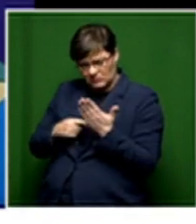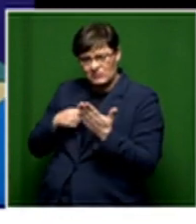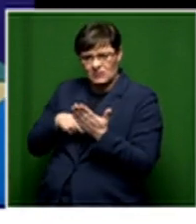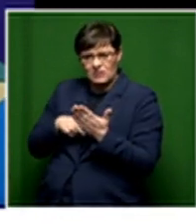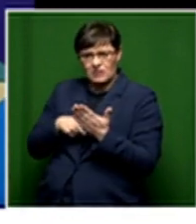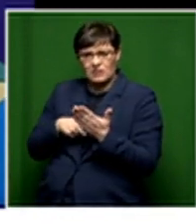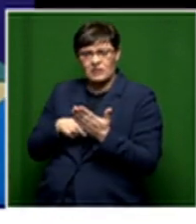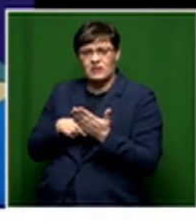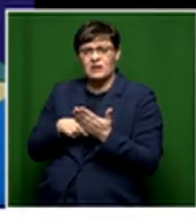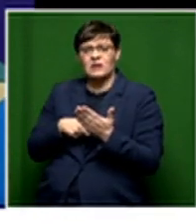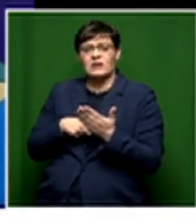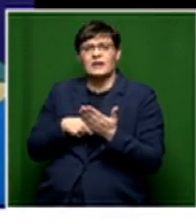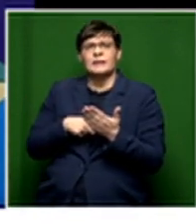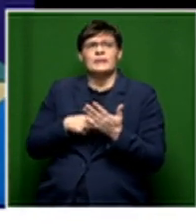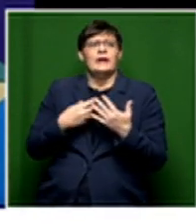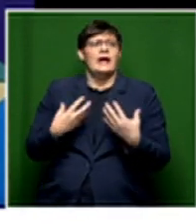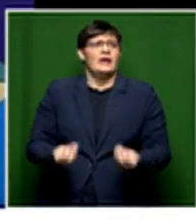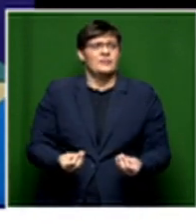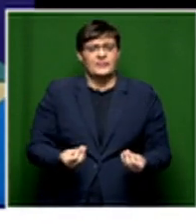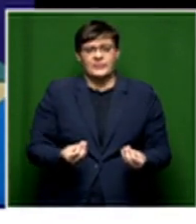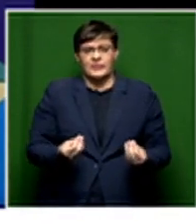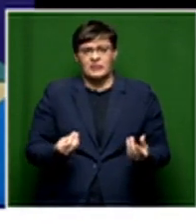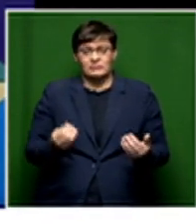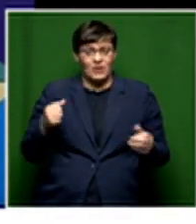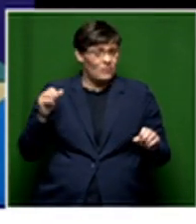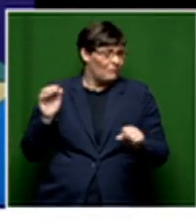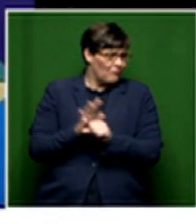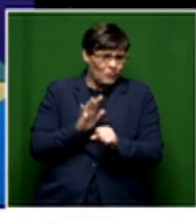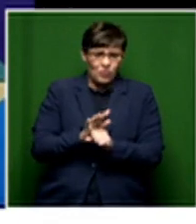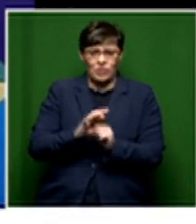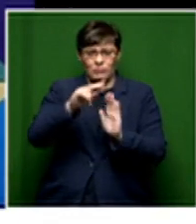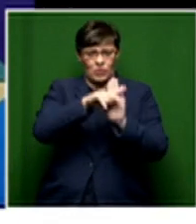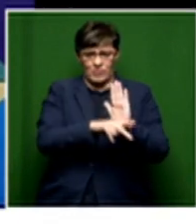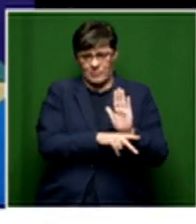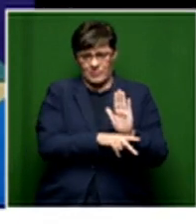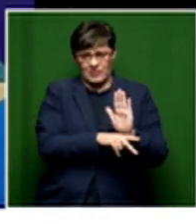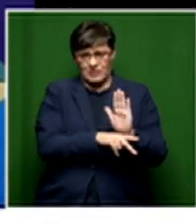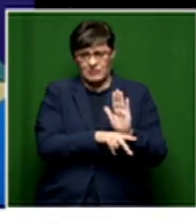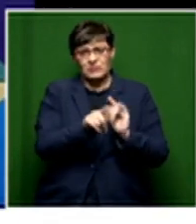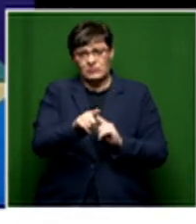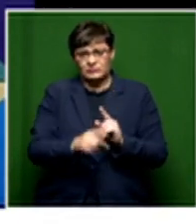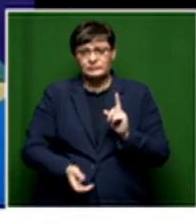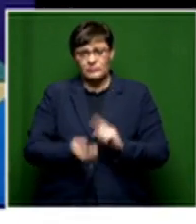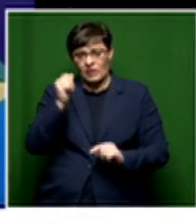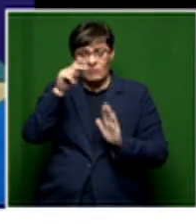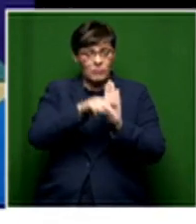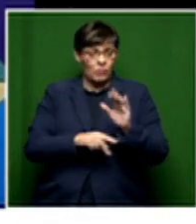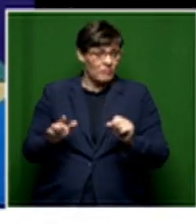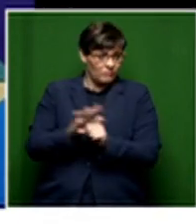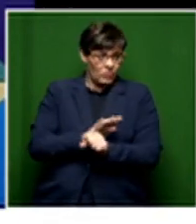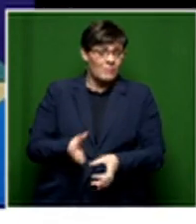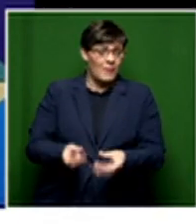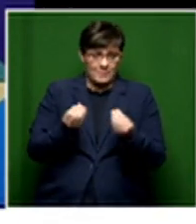receiving. We've got a really chock-a-block full program, which you'll be able to find the full